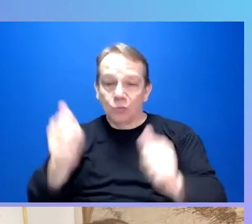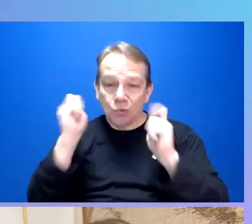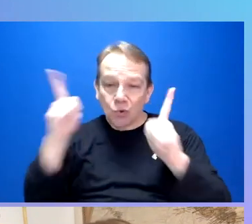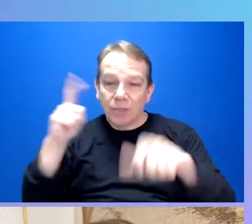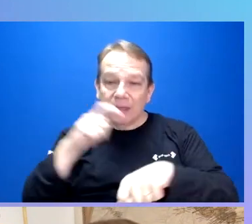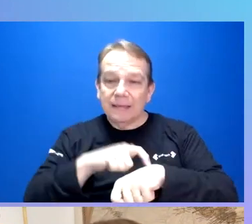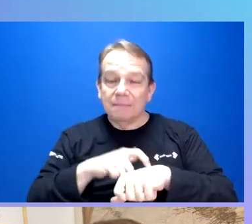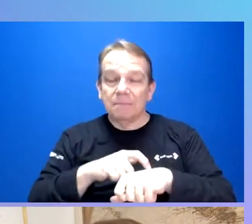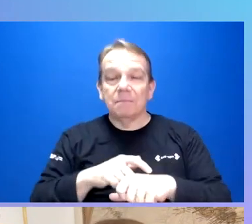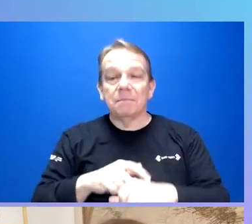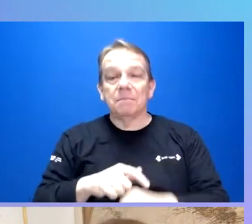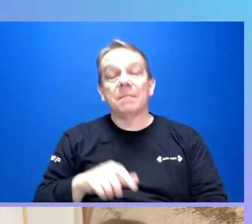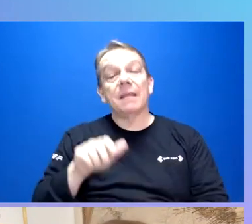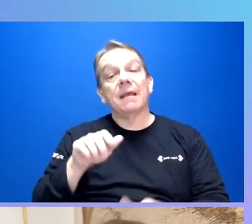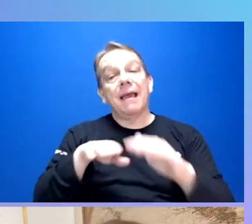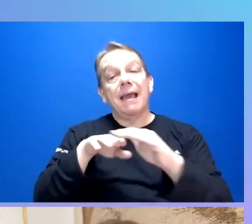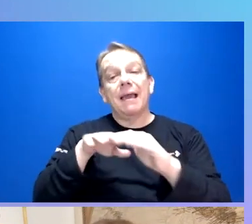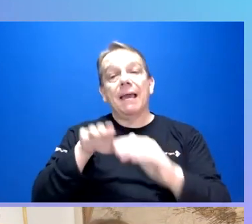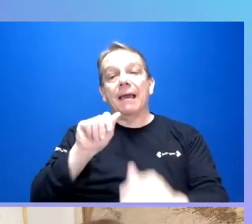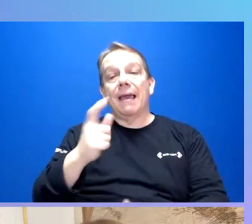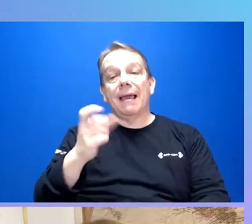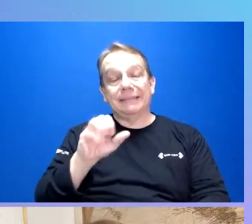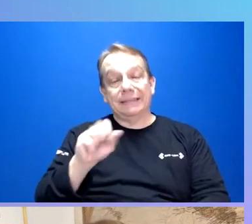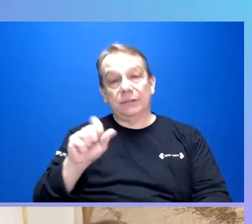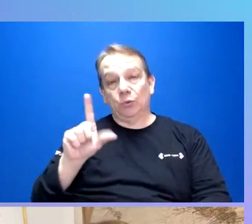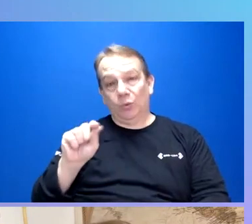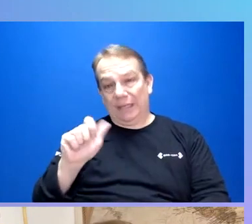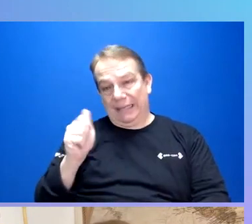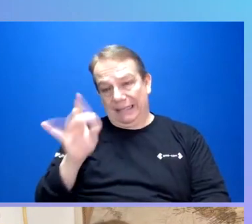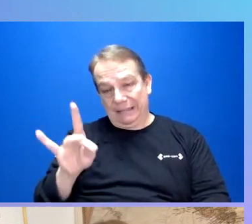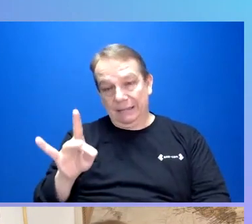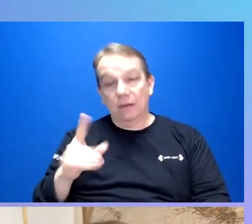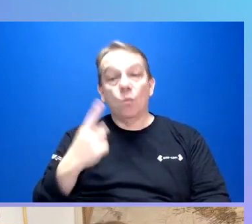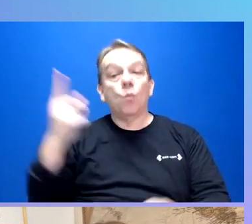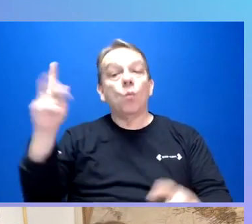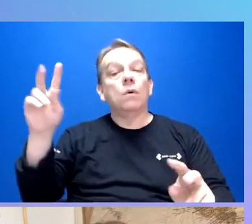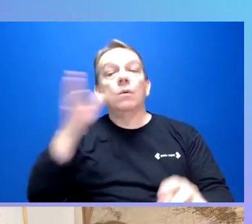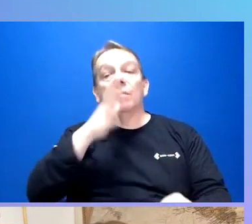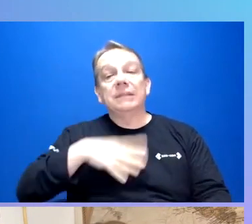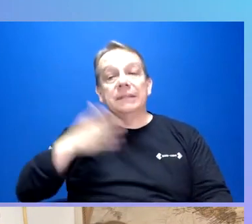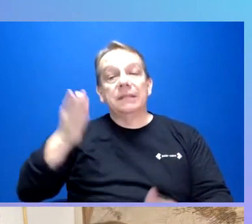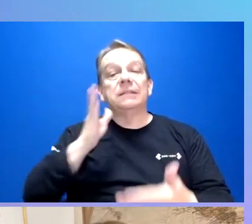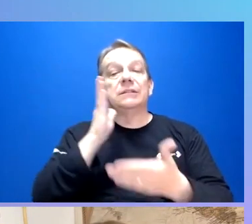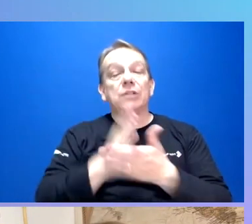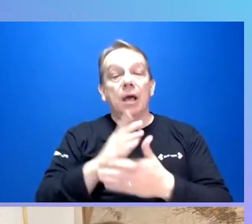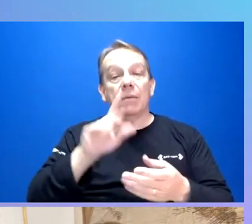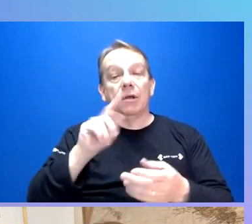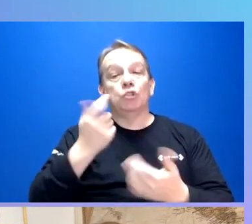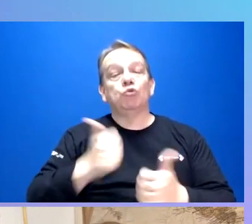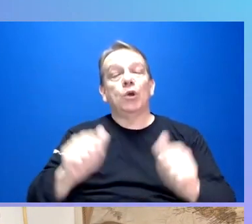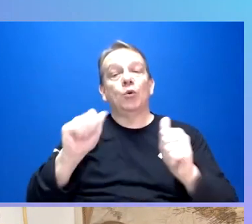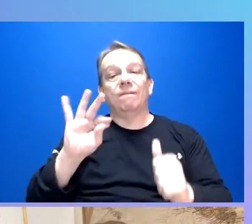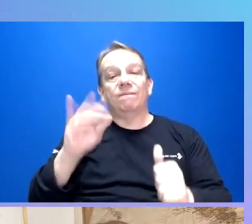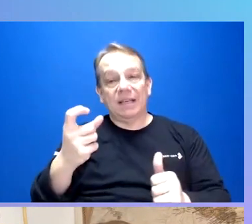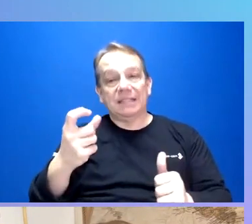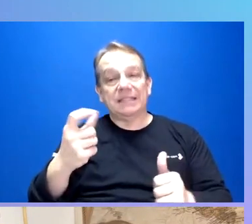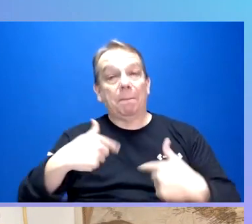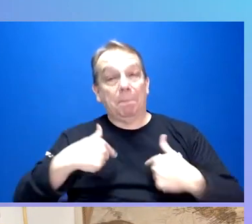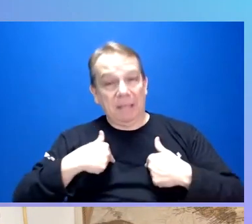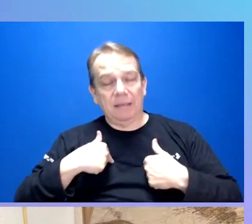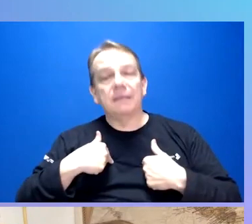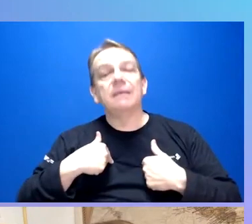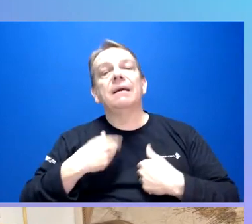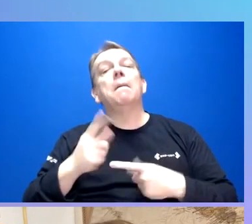Assets 2018, which is a conference, Carolyn McGrady said, "Stop trying to fix me, but do give me options."